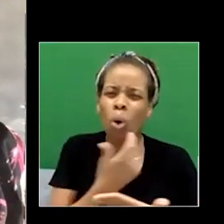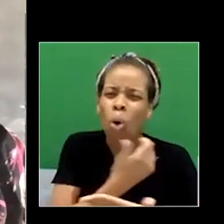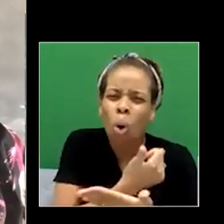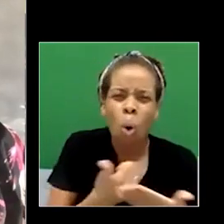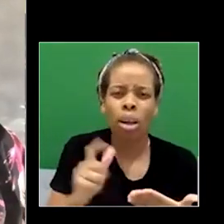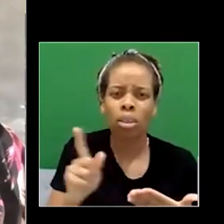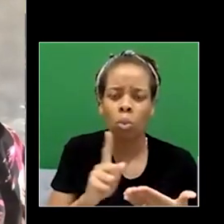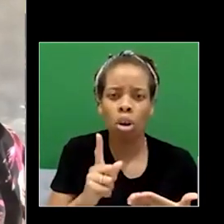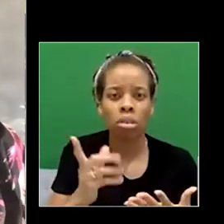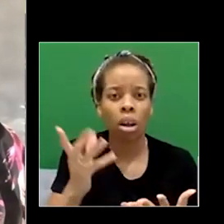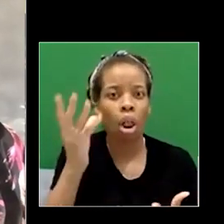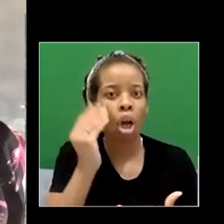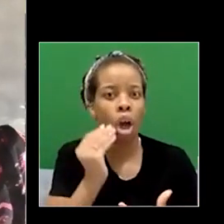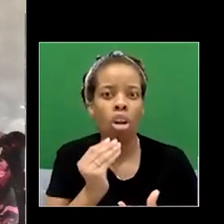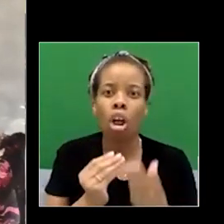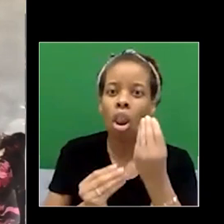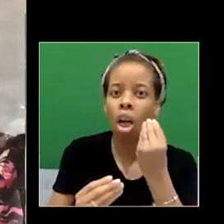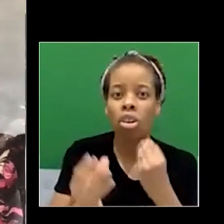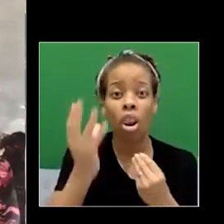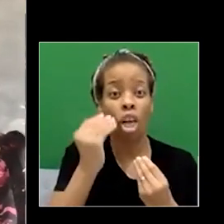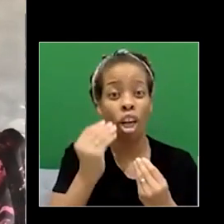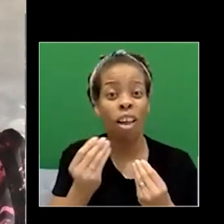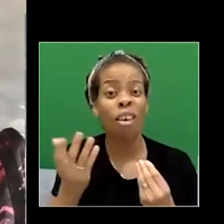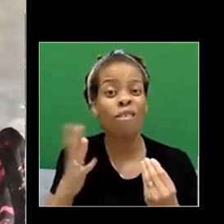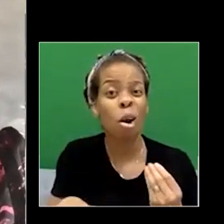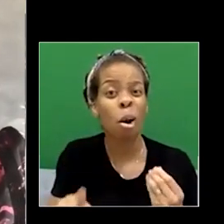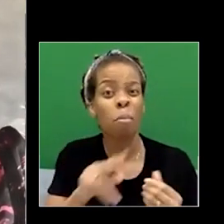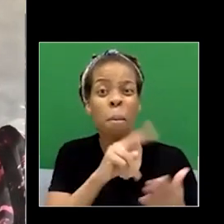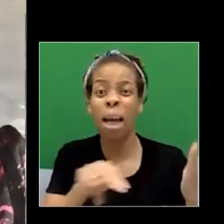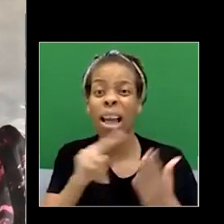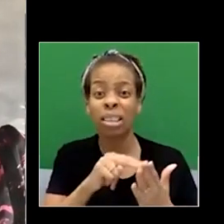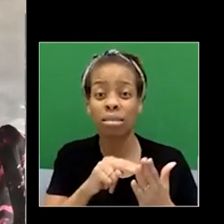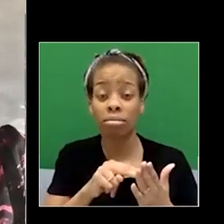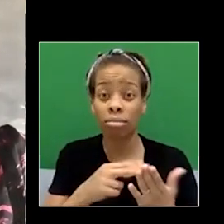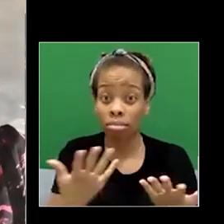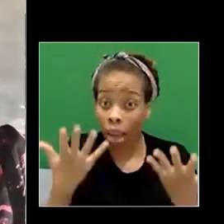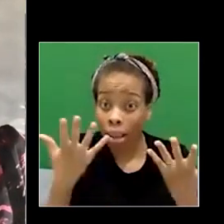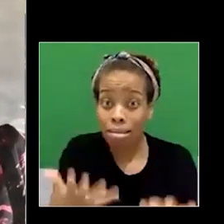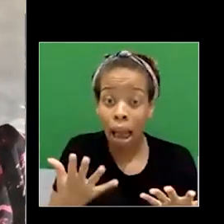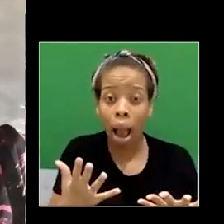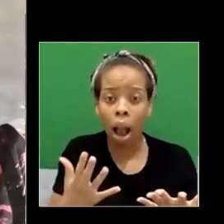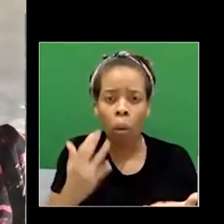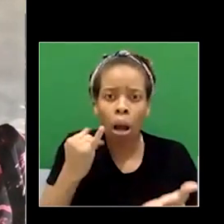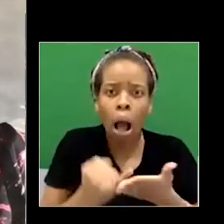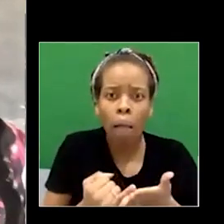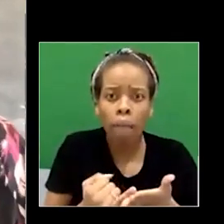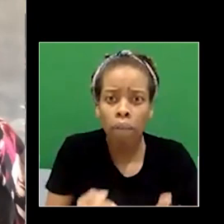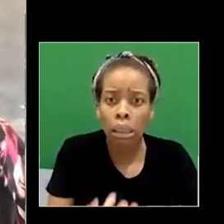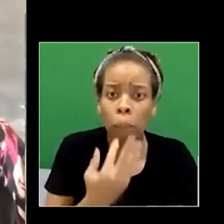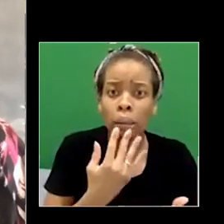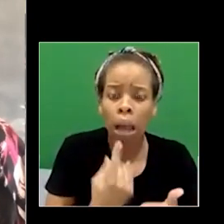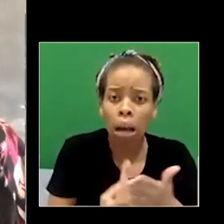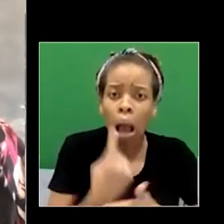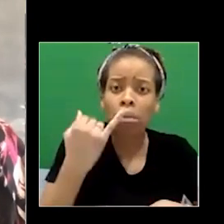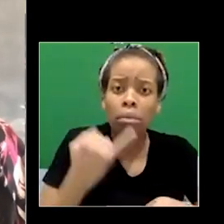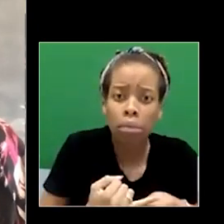from that. I always do. Even now, I learn far more from the things that go wrong than I do from the things that I